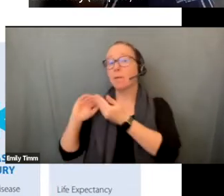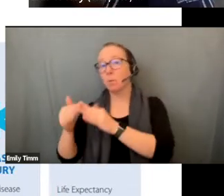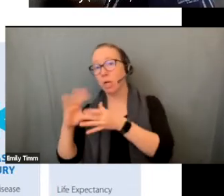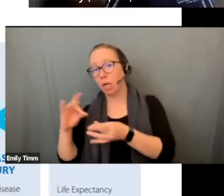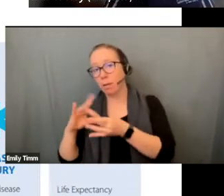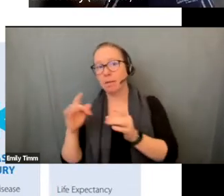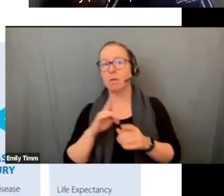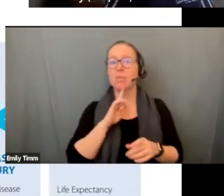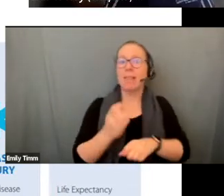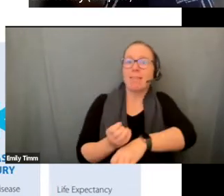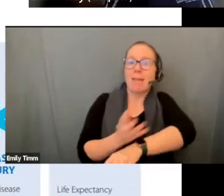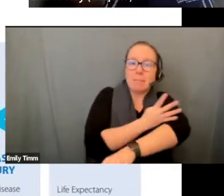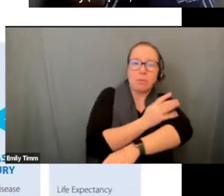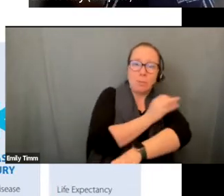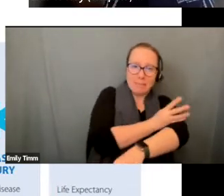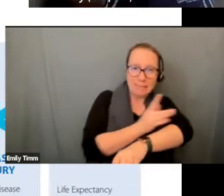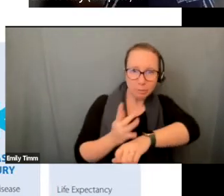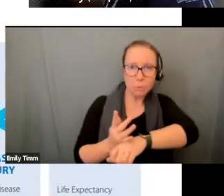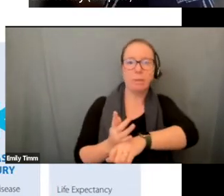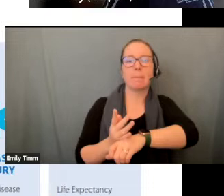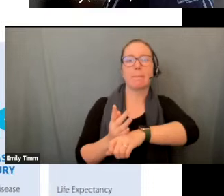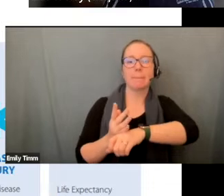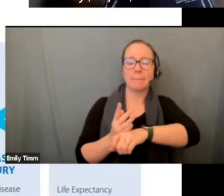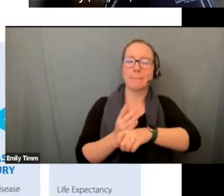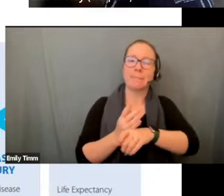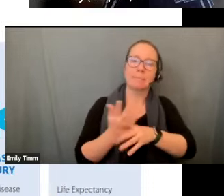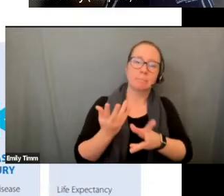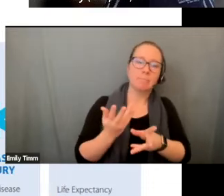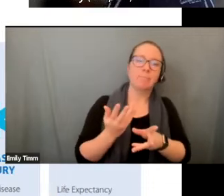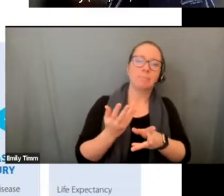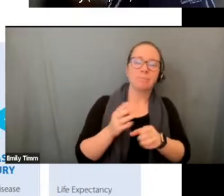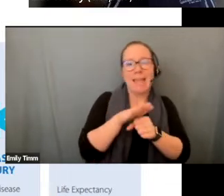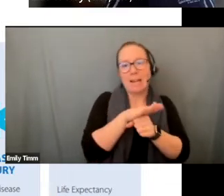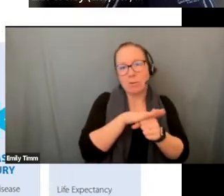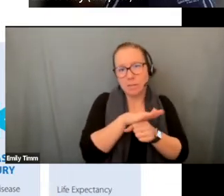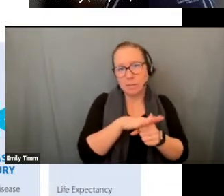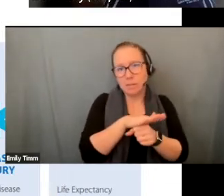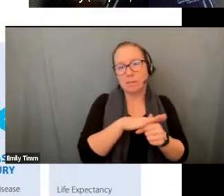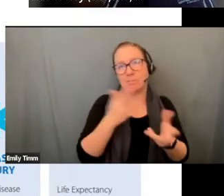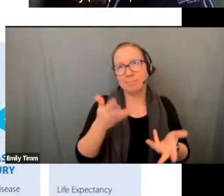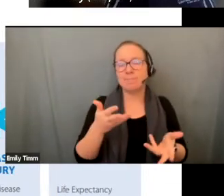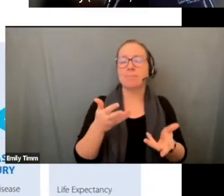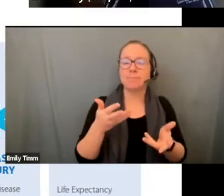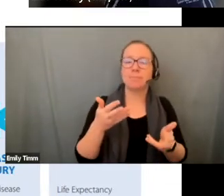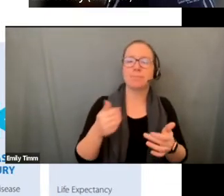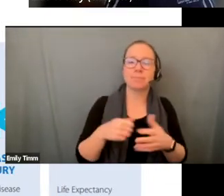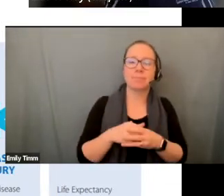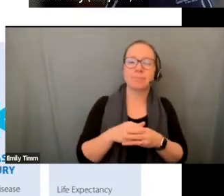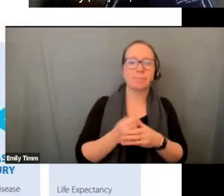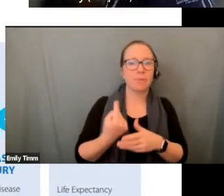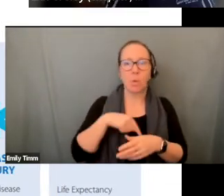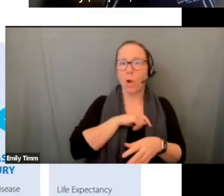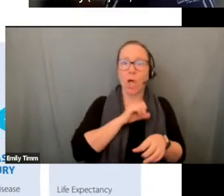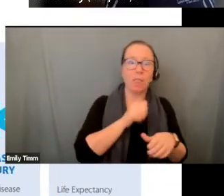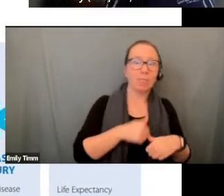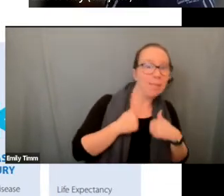the upstream and downstream arenas or areas, rather, that we all live and work